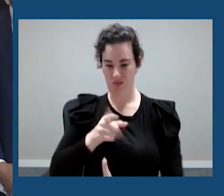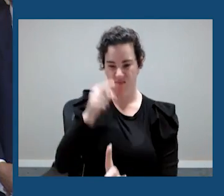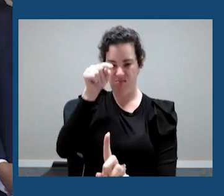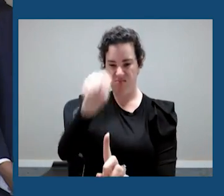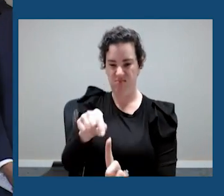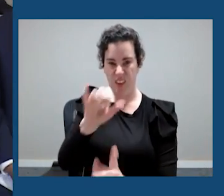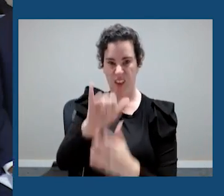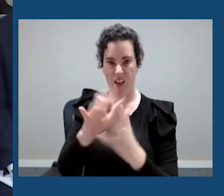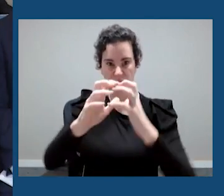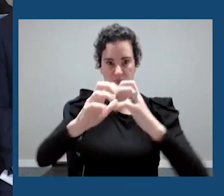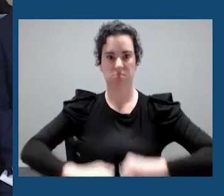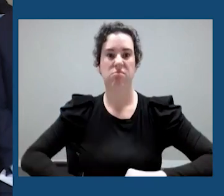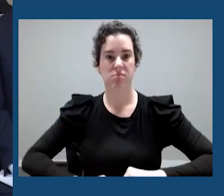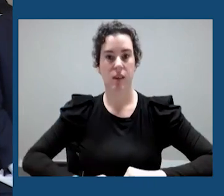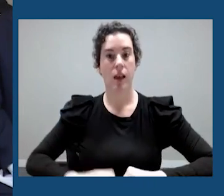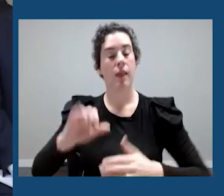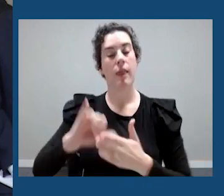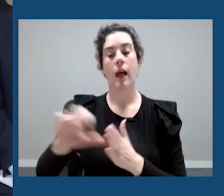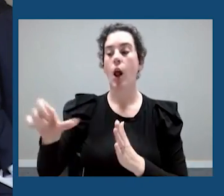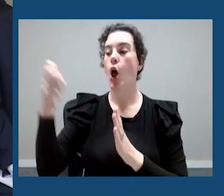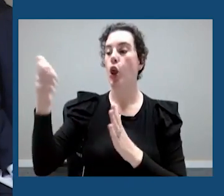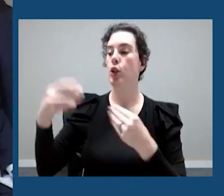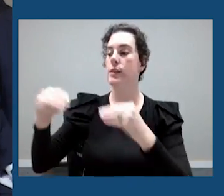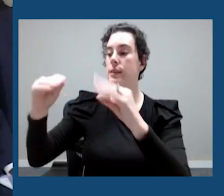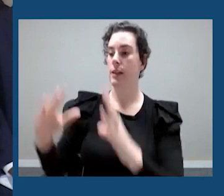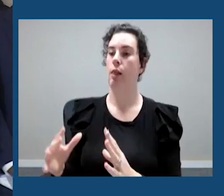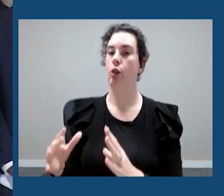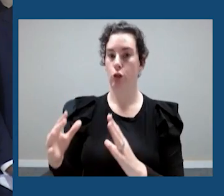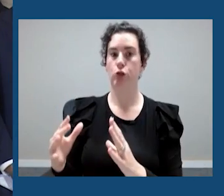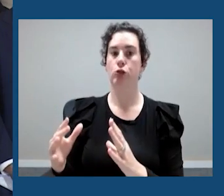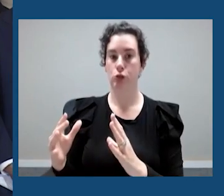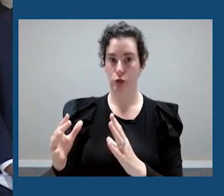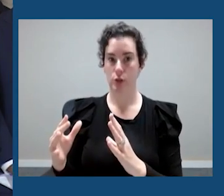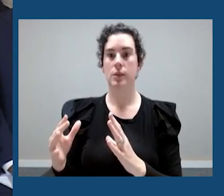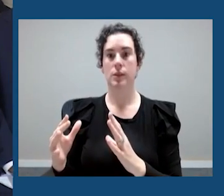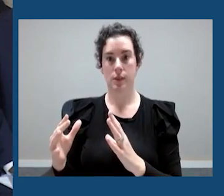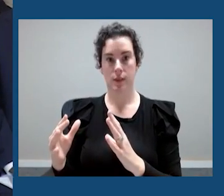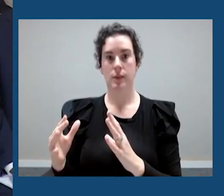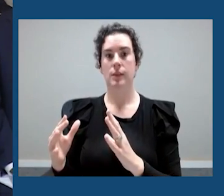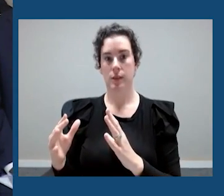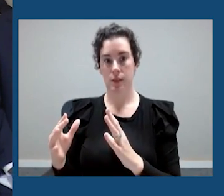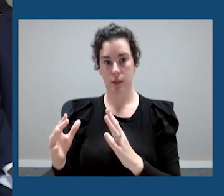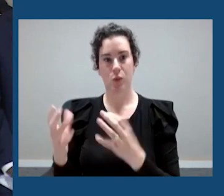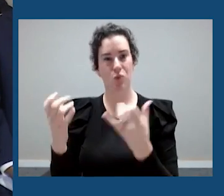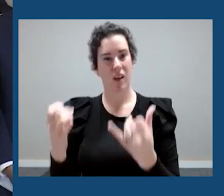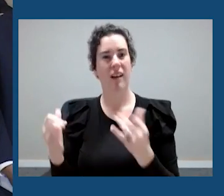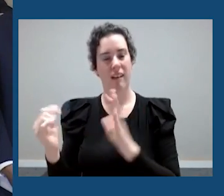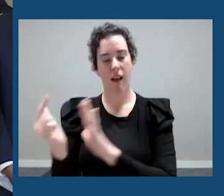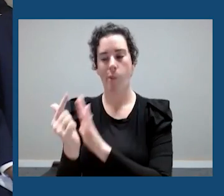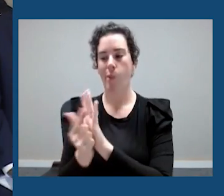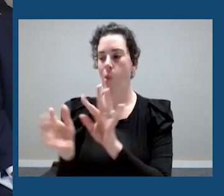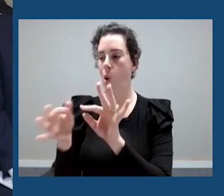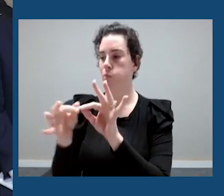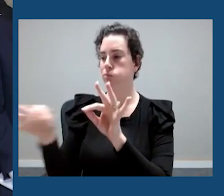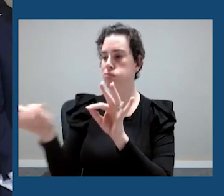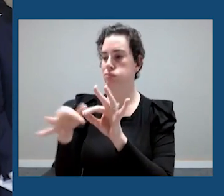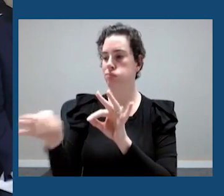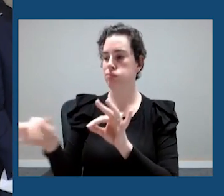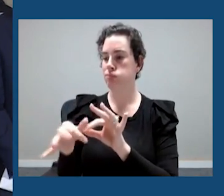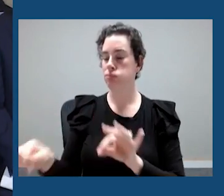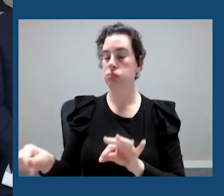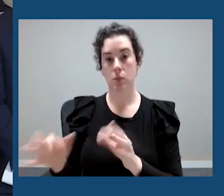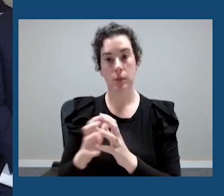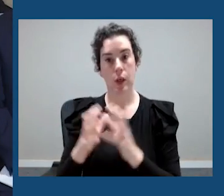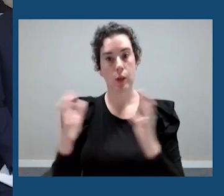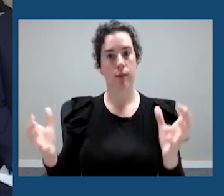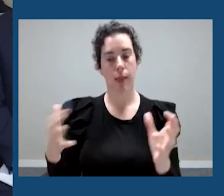third-party sellers that underlie the sharp surge in retail theft. Right now, as the law is written, there's a lot of incentive and very little risk